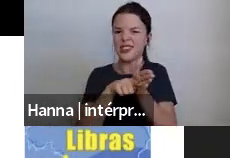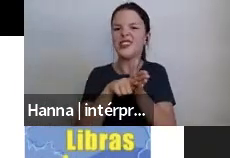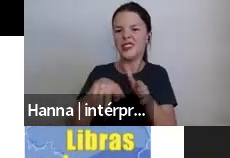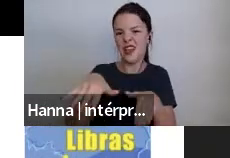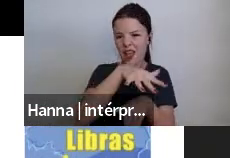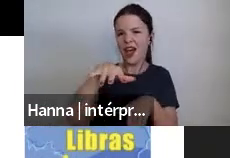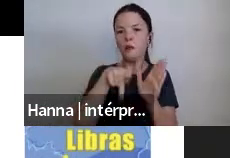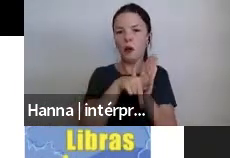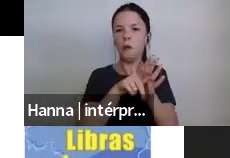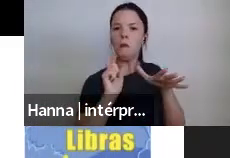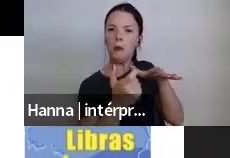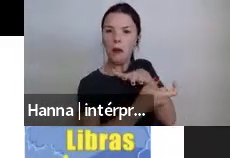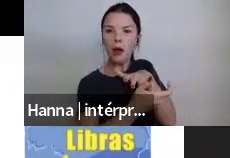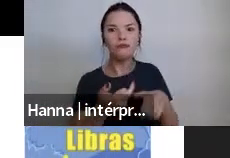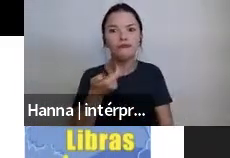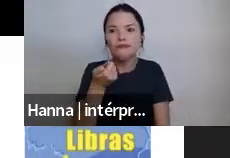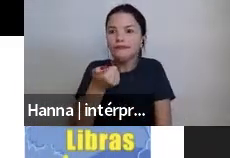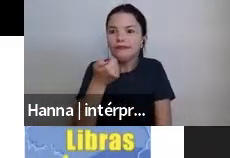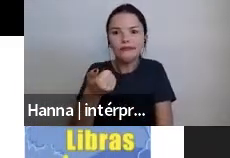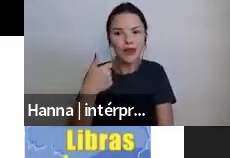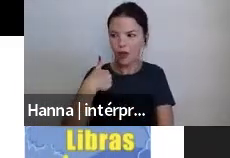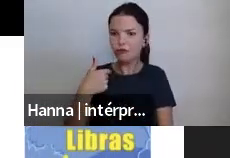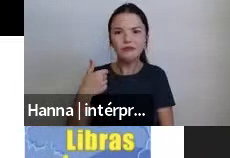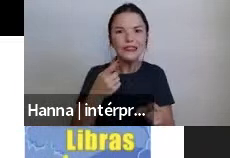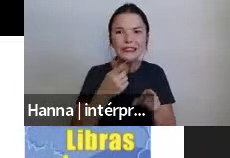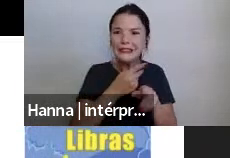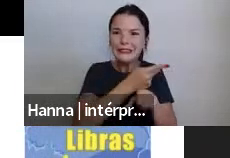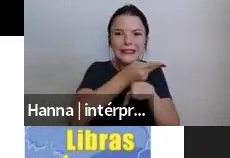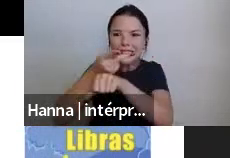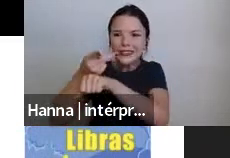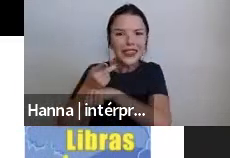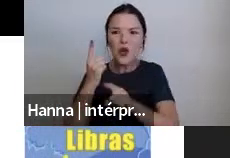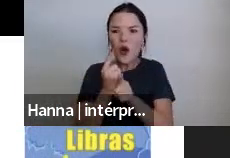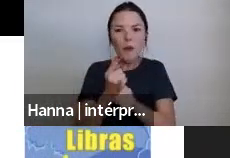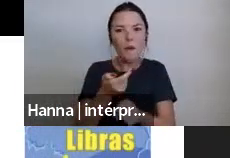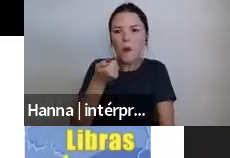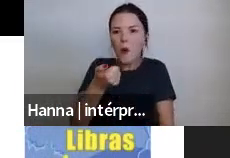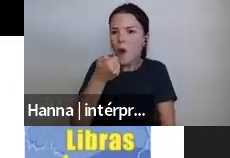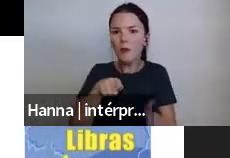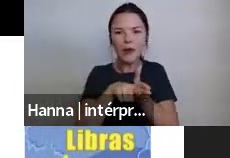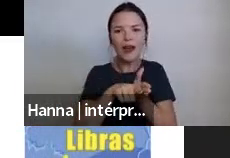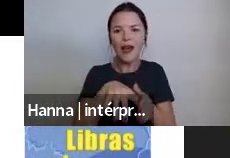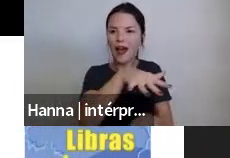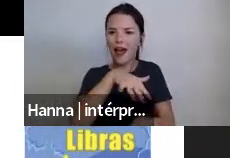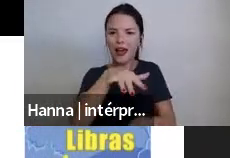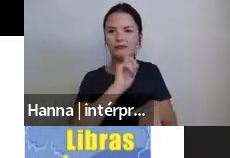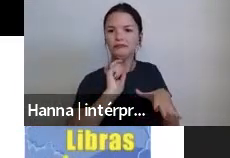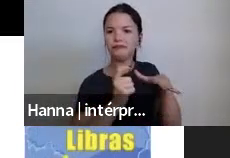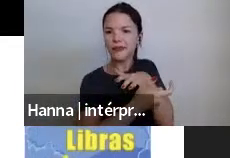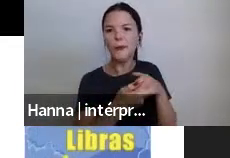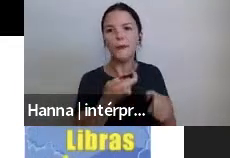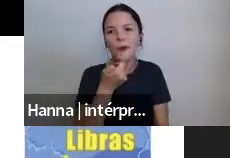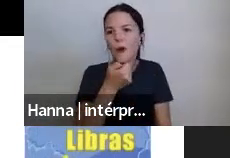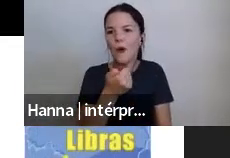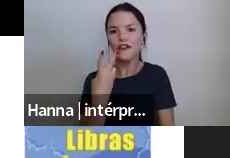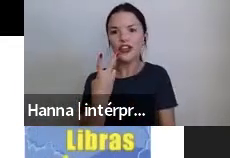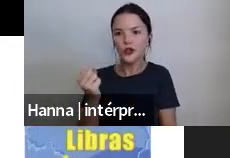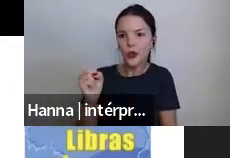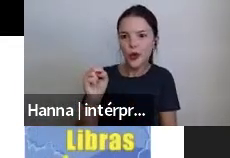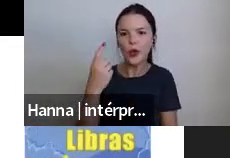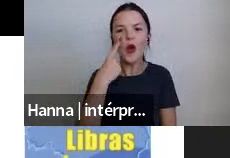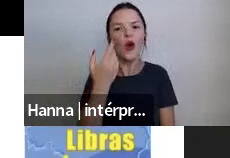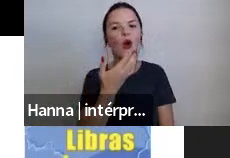publications. So that's all I could find. And as you can see on the